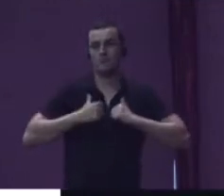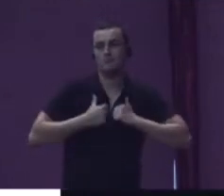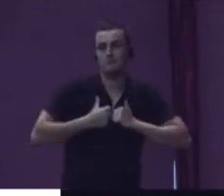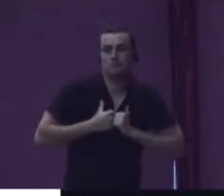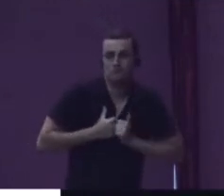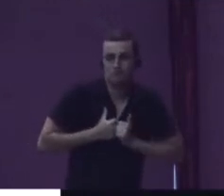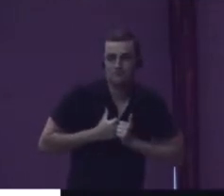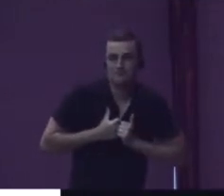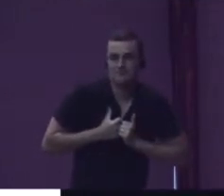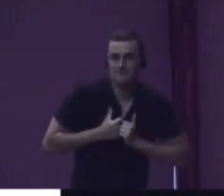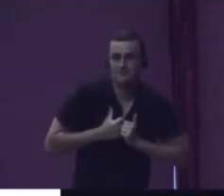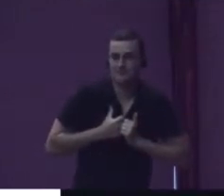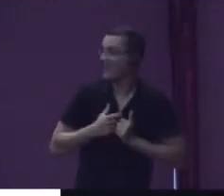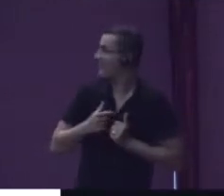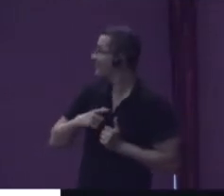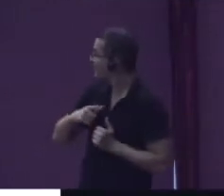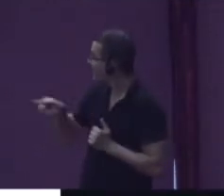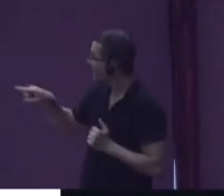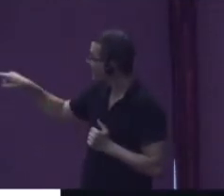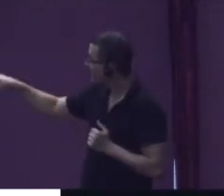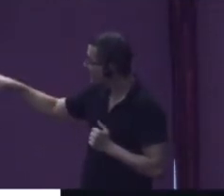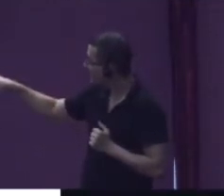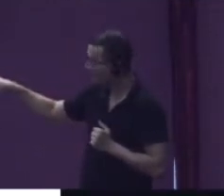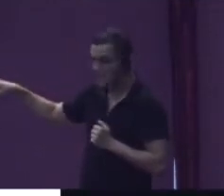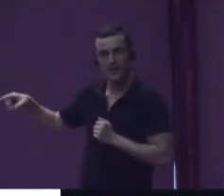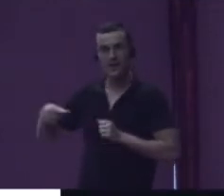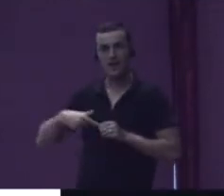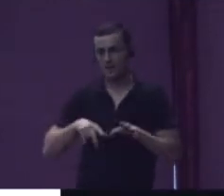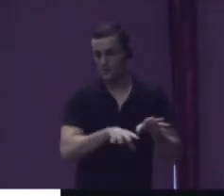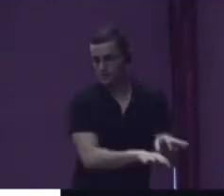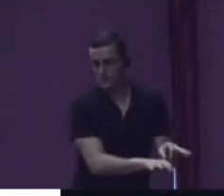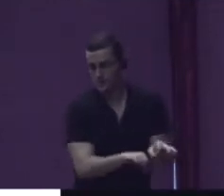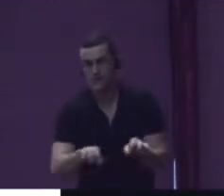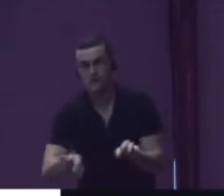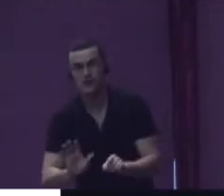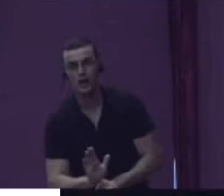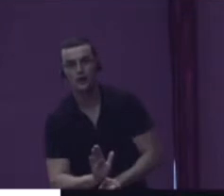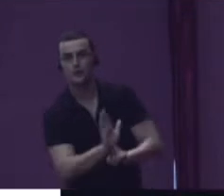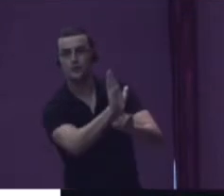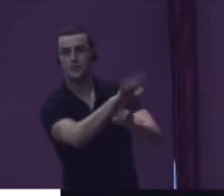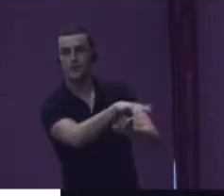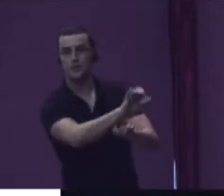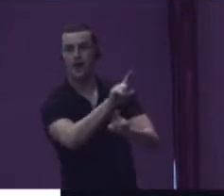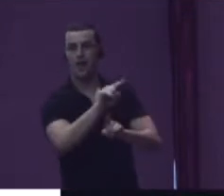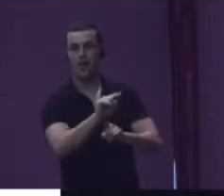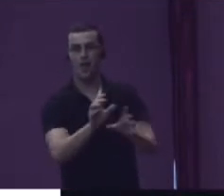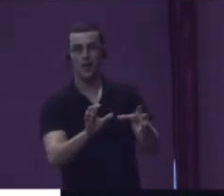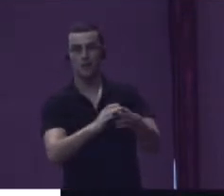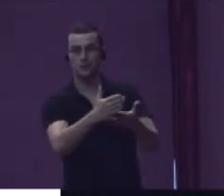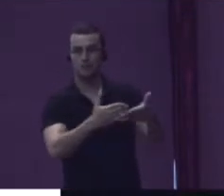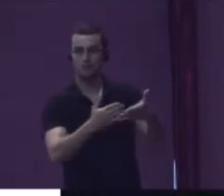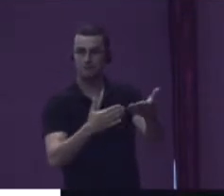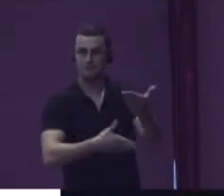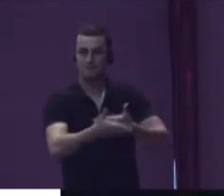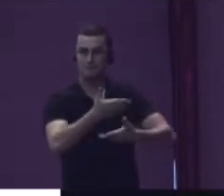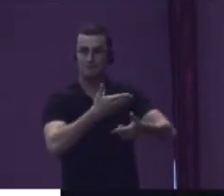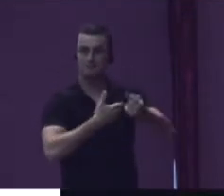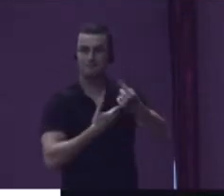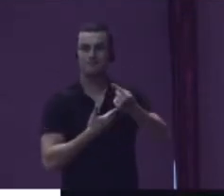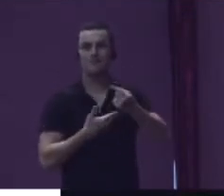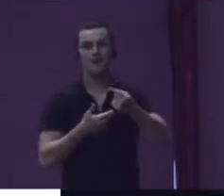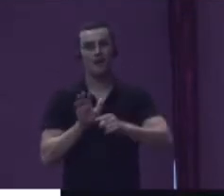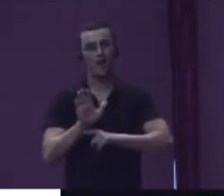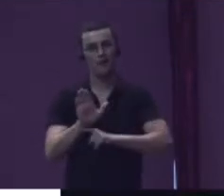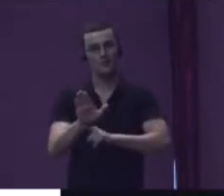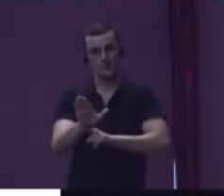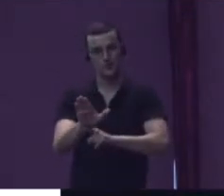makes. So it's a team effort, which no longer, well, they would get small plots of land